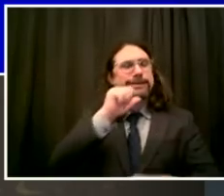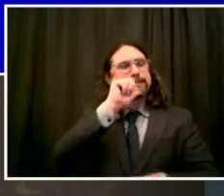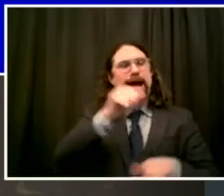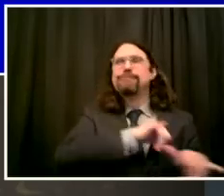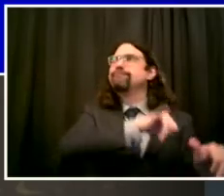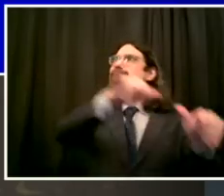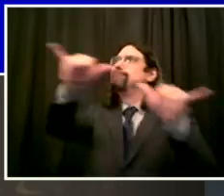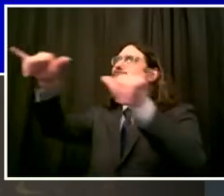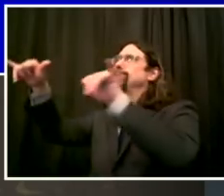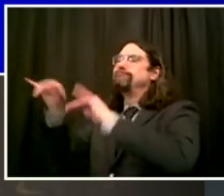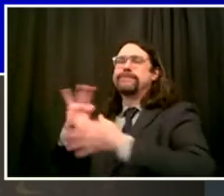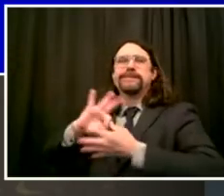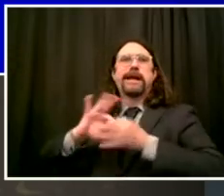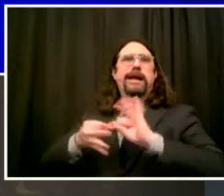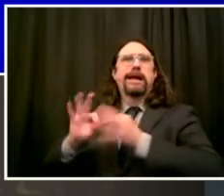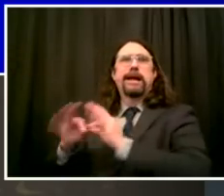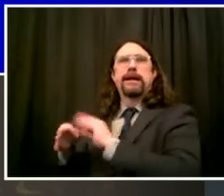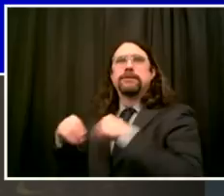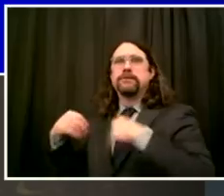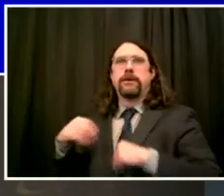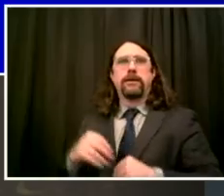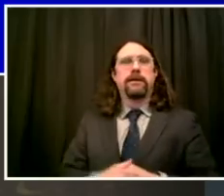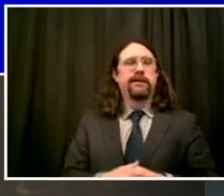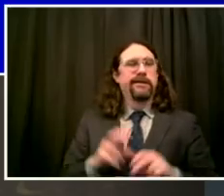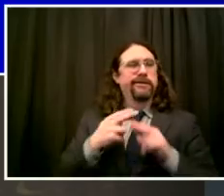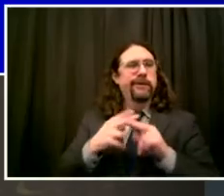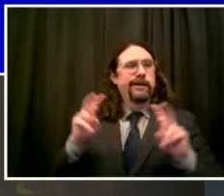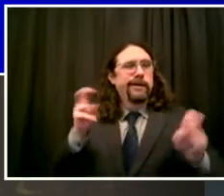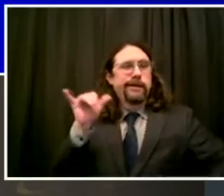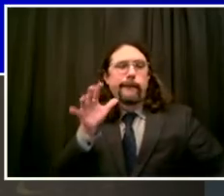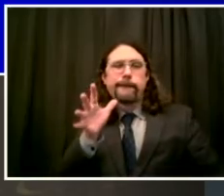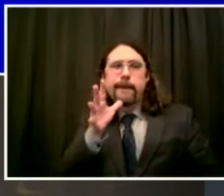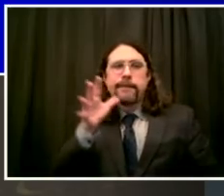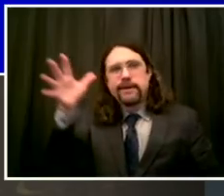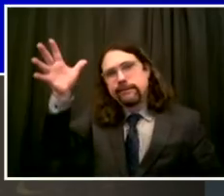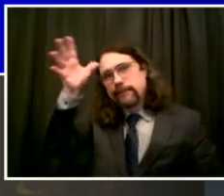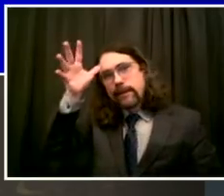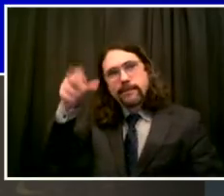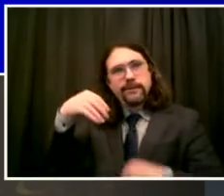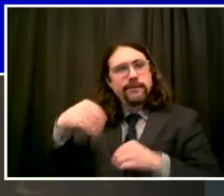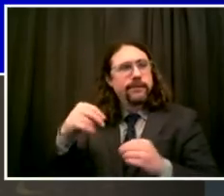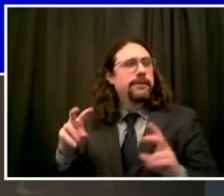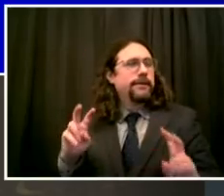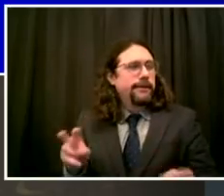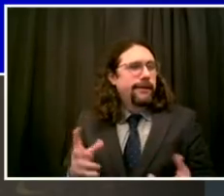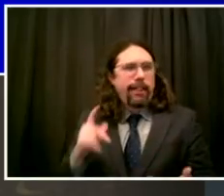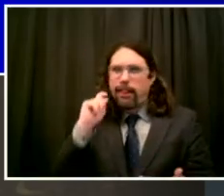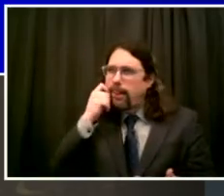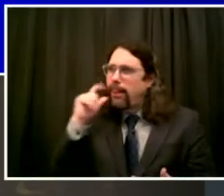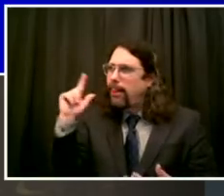businesses, that's where so many New Yorkers get their livelihood, and small business has gone through so much during this crisis.